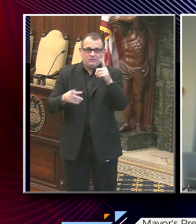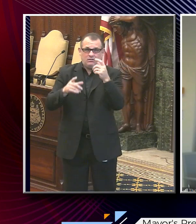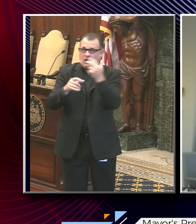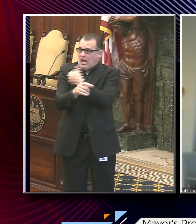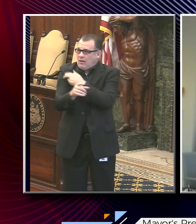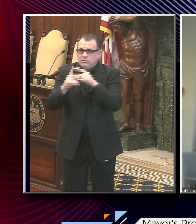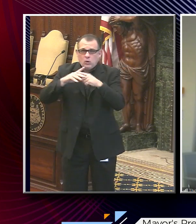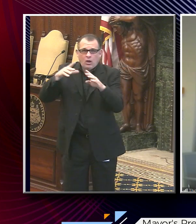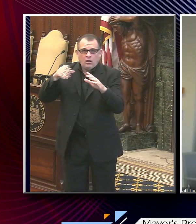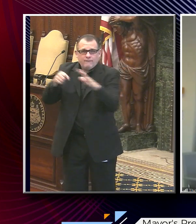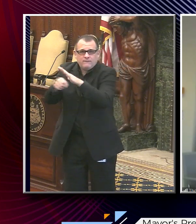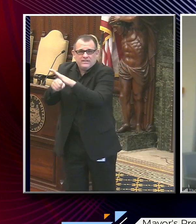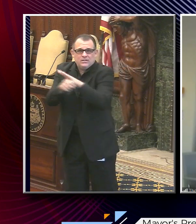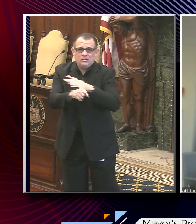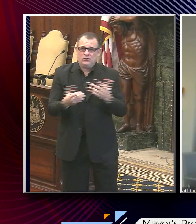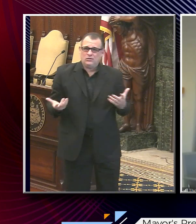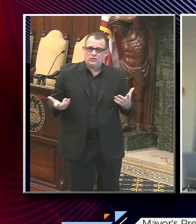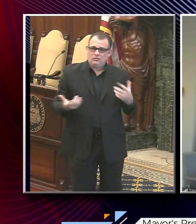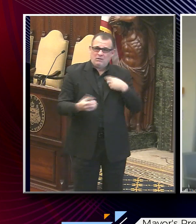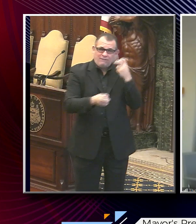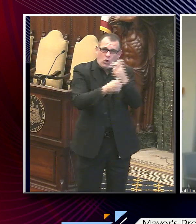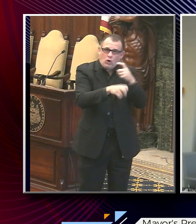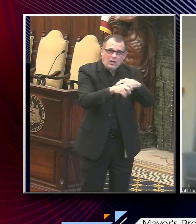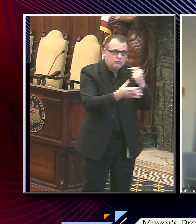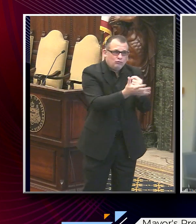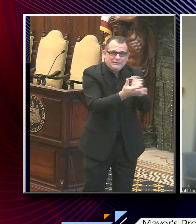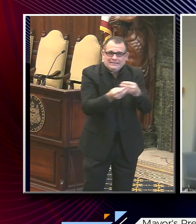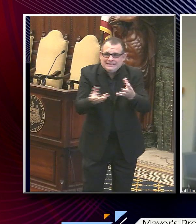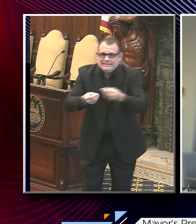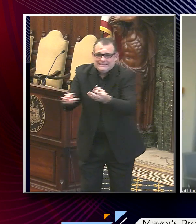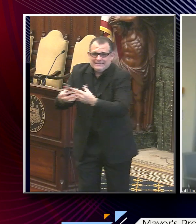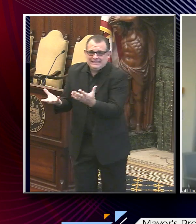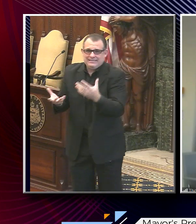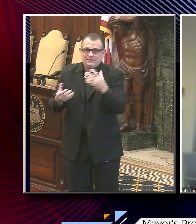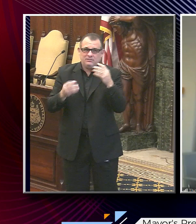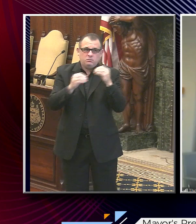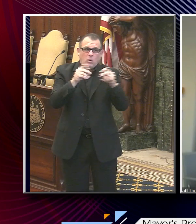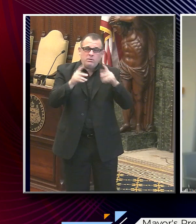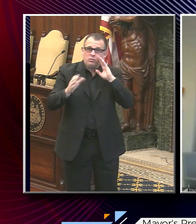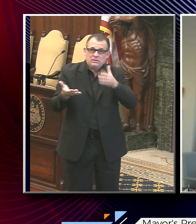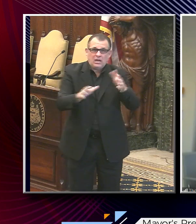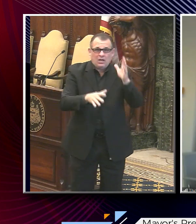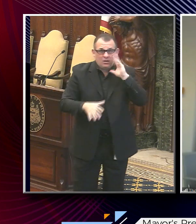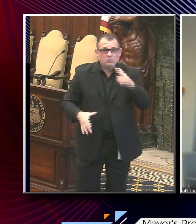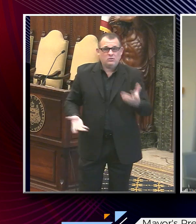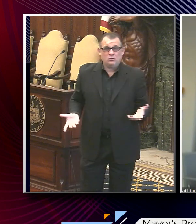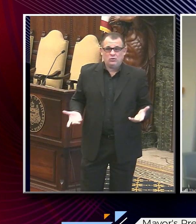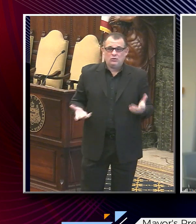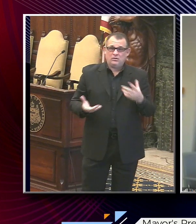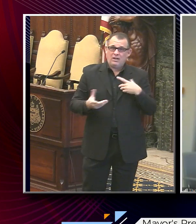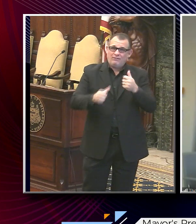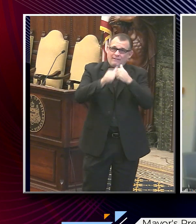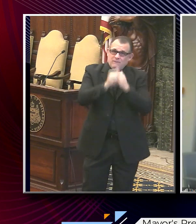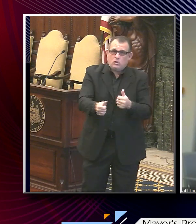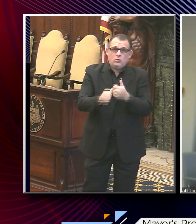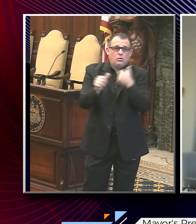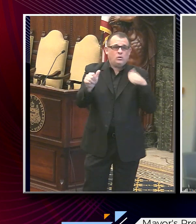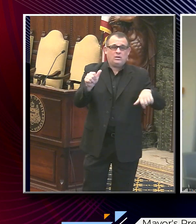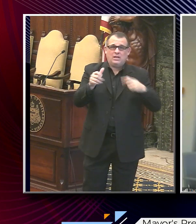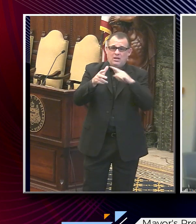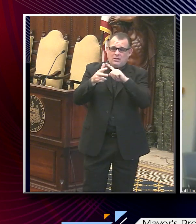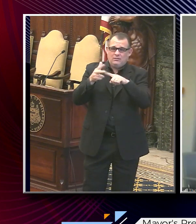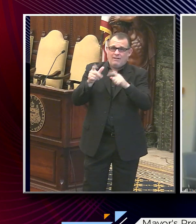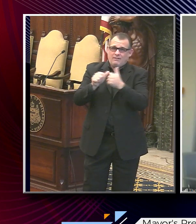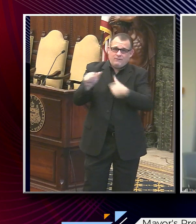people, and we'll have between several hundred and more than 1,000 deaths just by the end of this year. Fortunately, there are things we can do